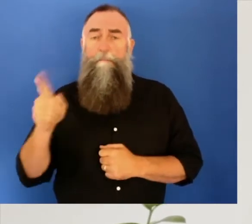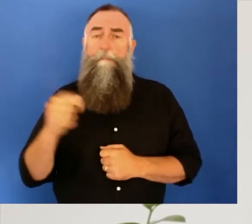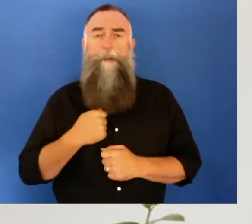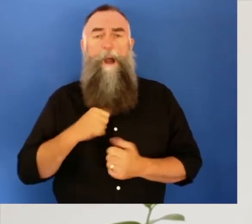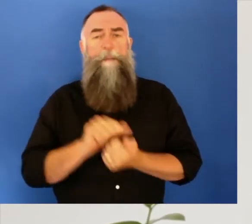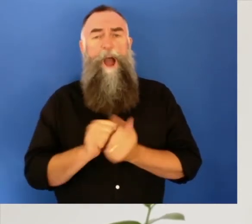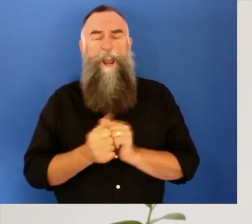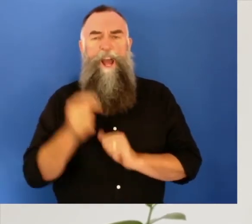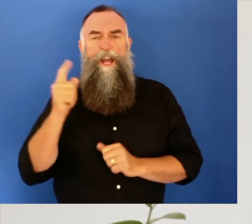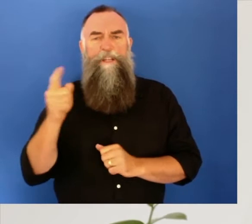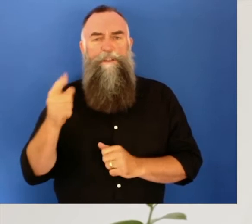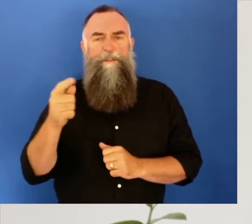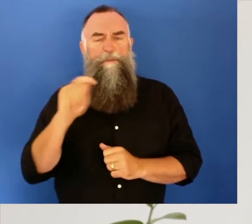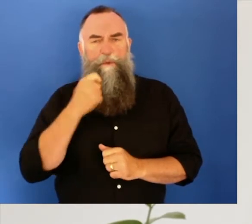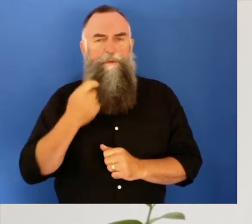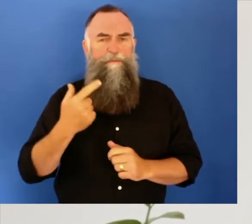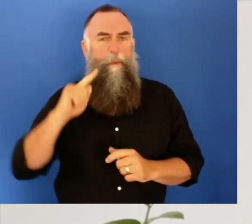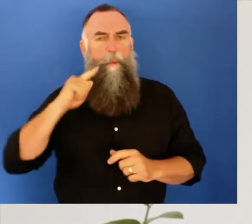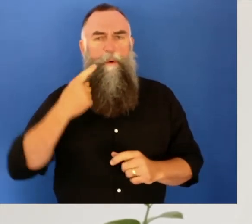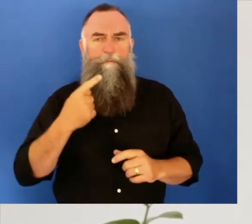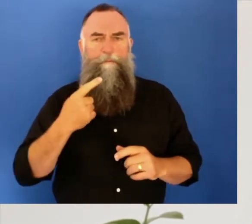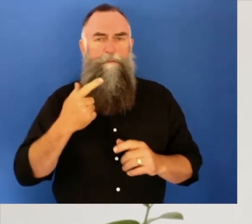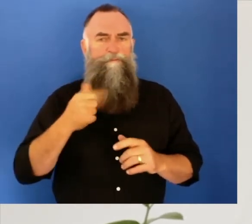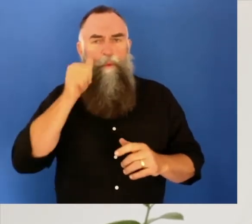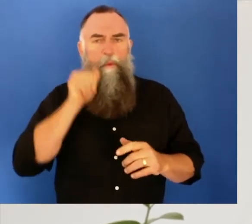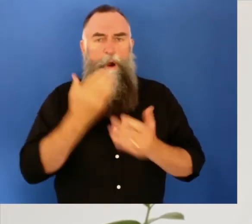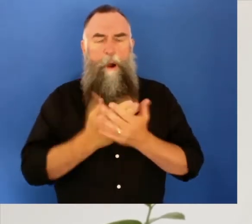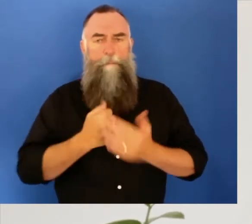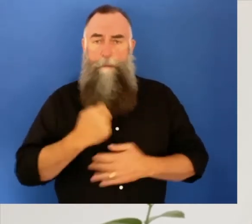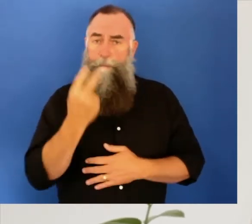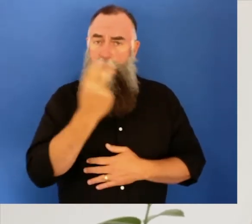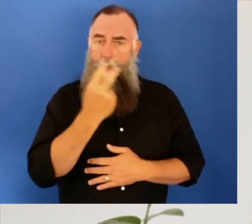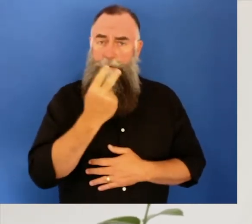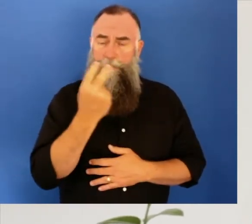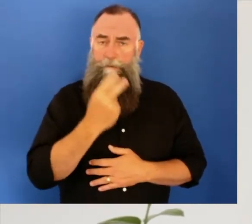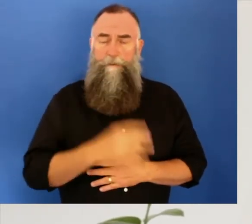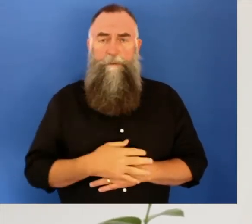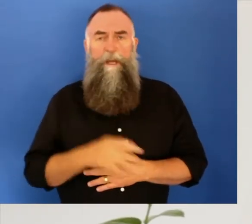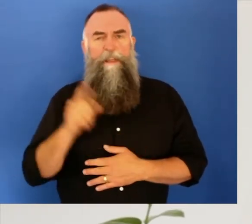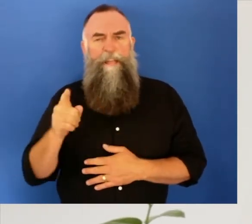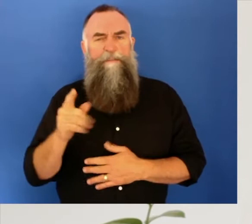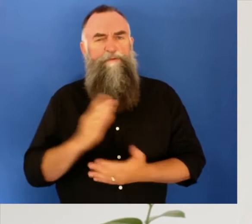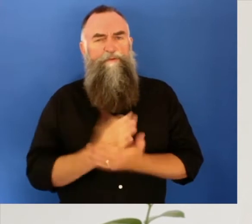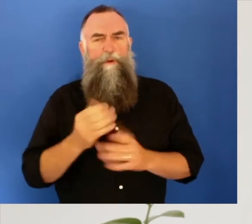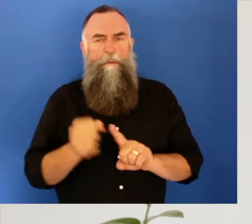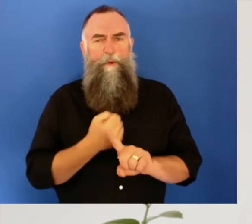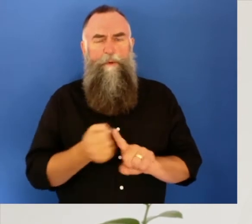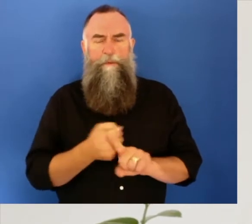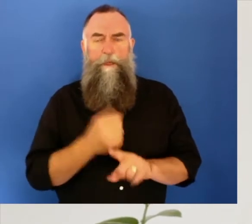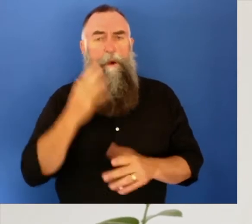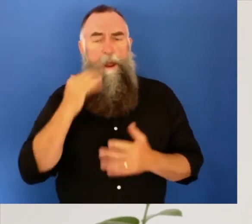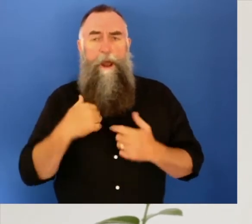and disempower me was a form of abuse unique to women with disability. When